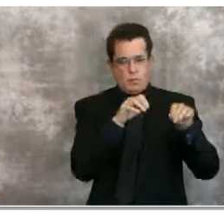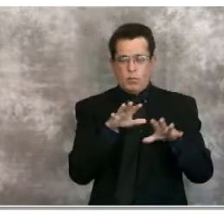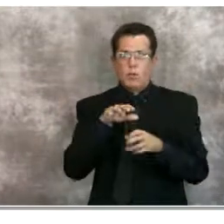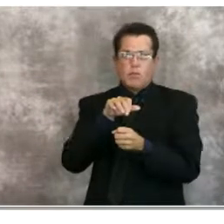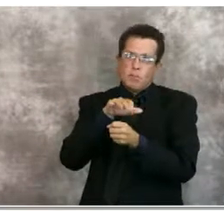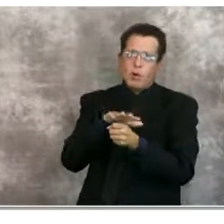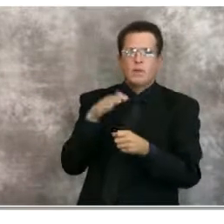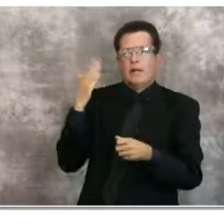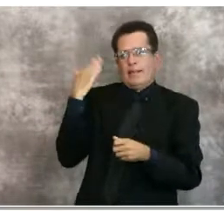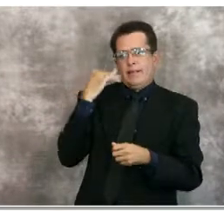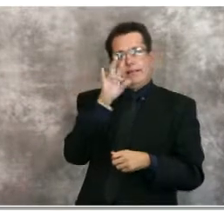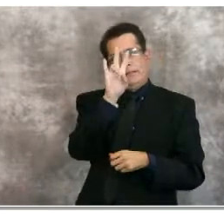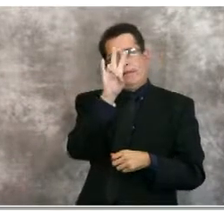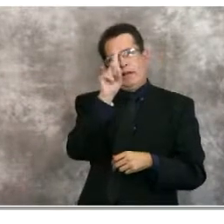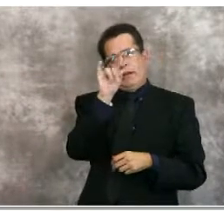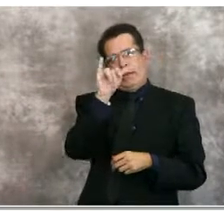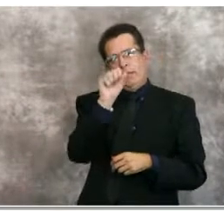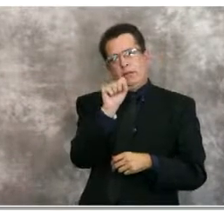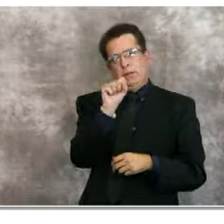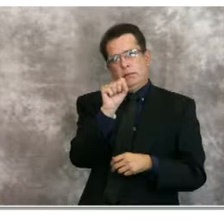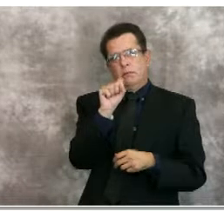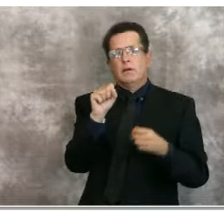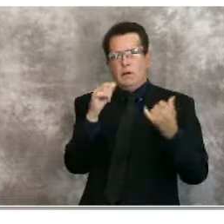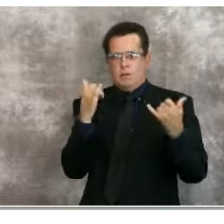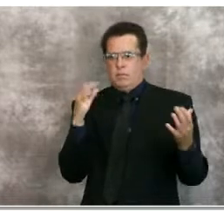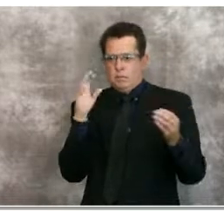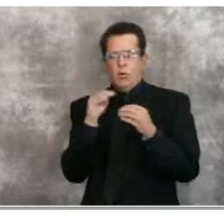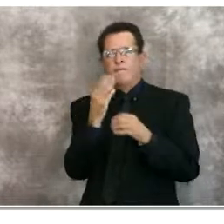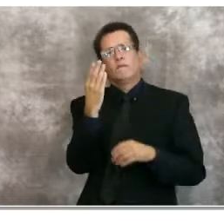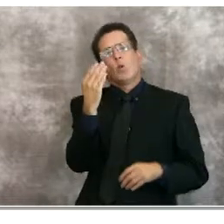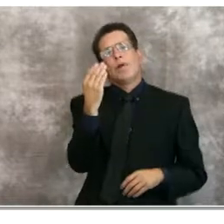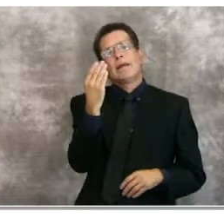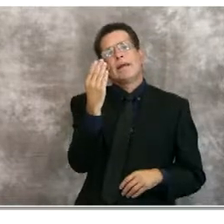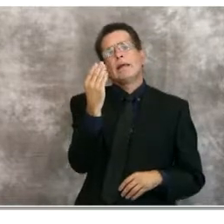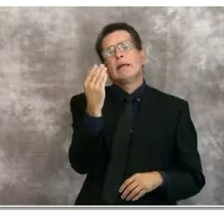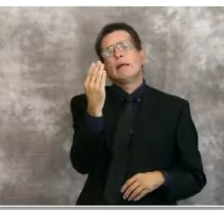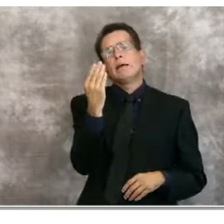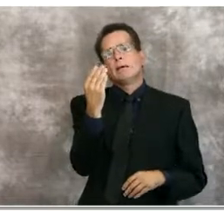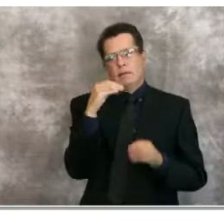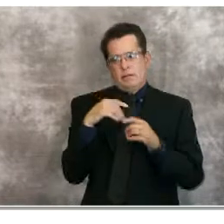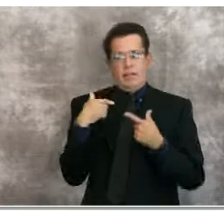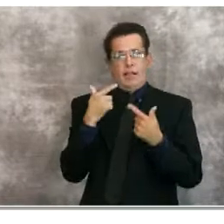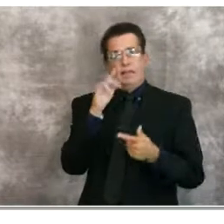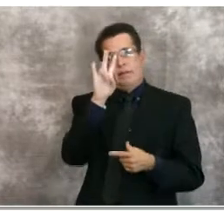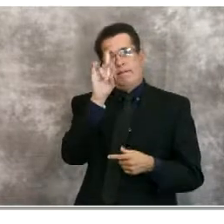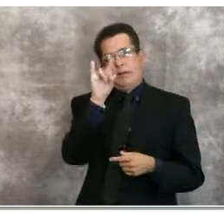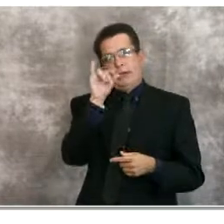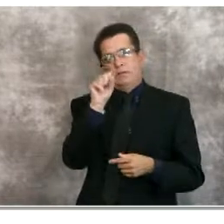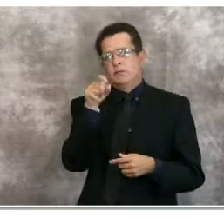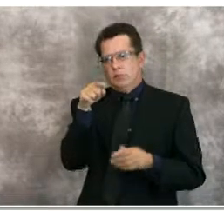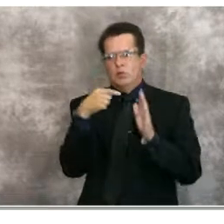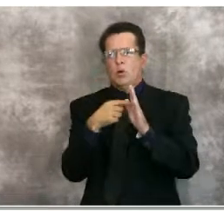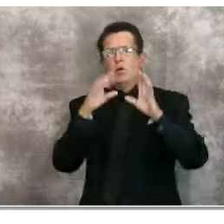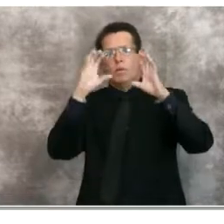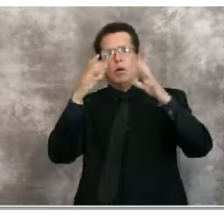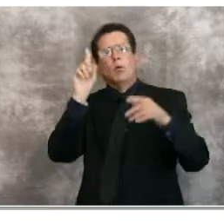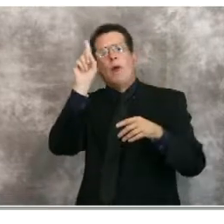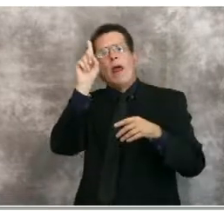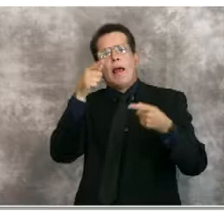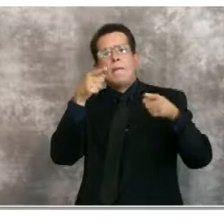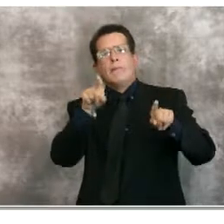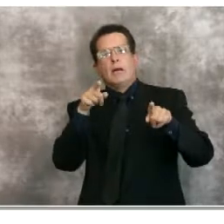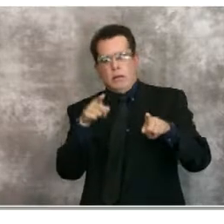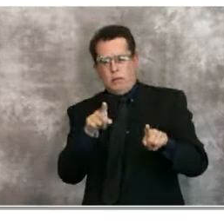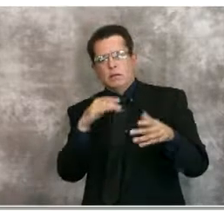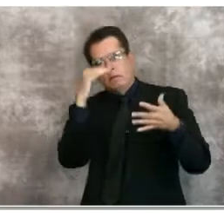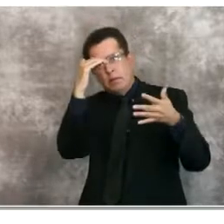7 days, we have a total of these 14 outbreaks. And this slide and the next slide shows the category and breakout